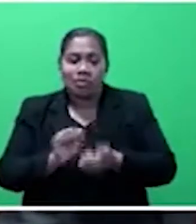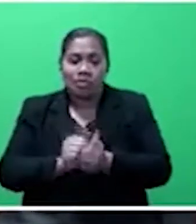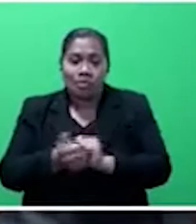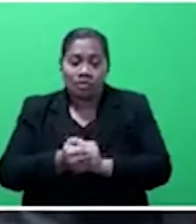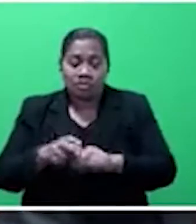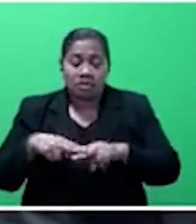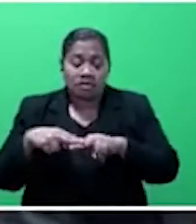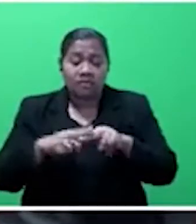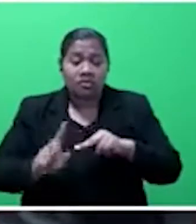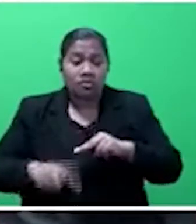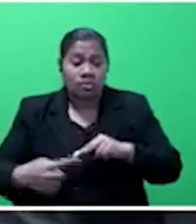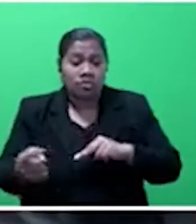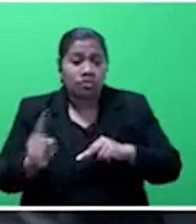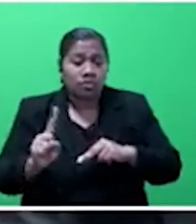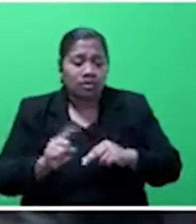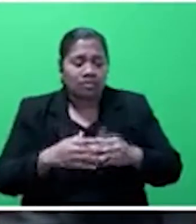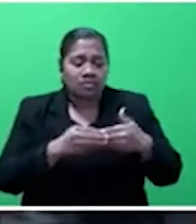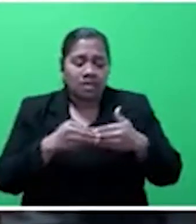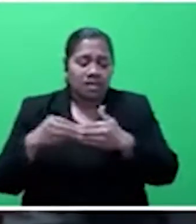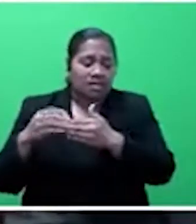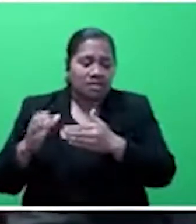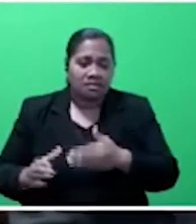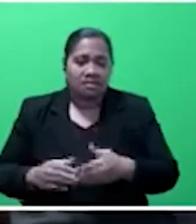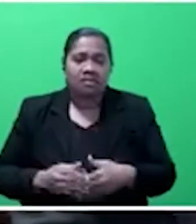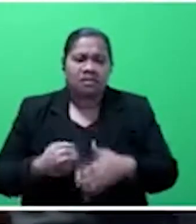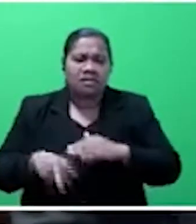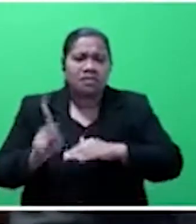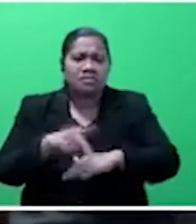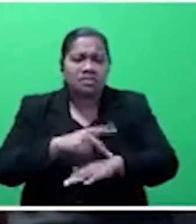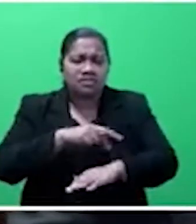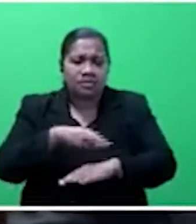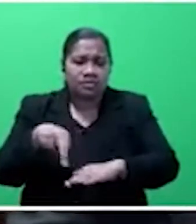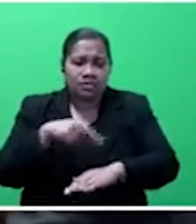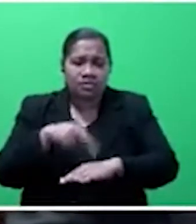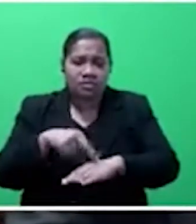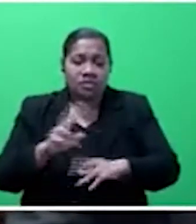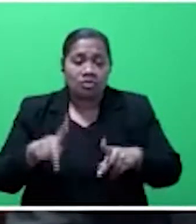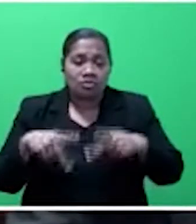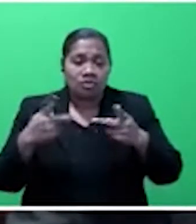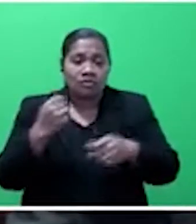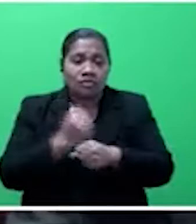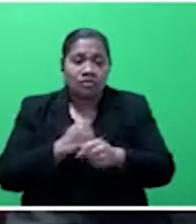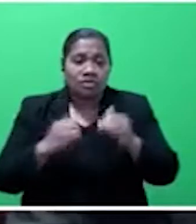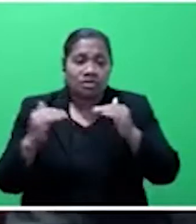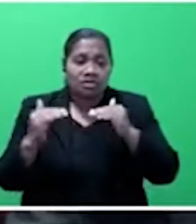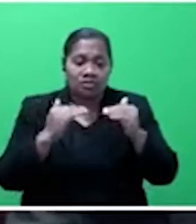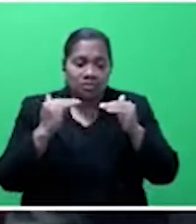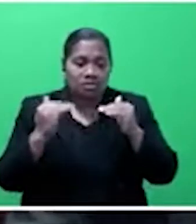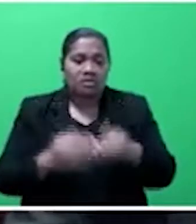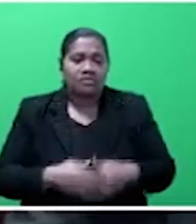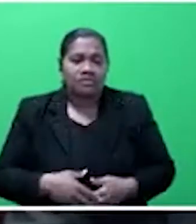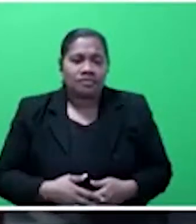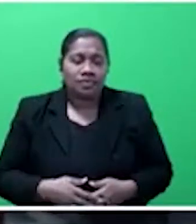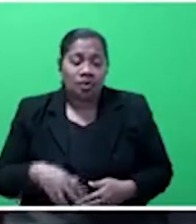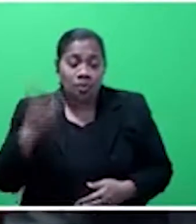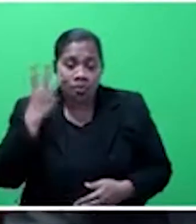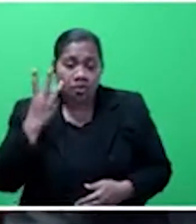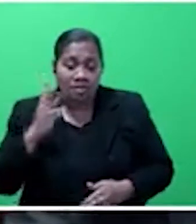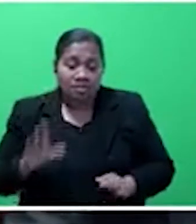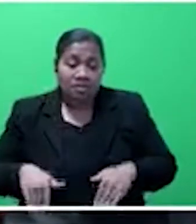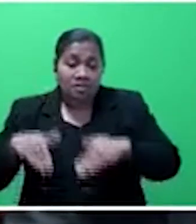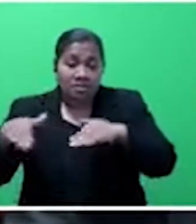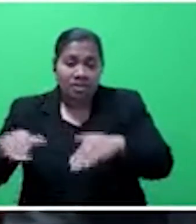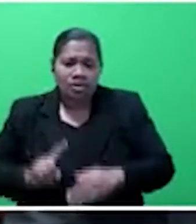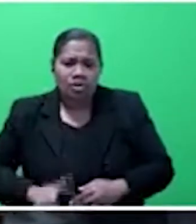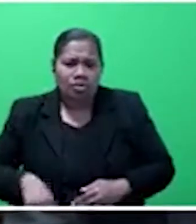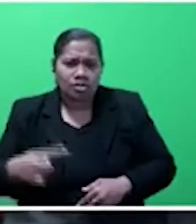the leader in the Pacific region in terms of promotion of gender equality. This has seen women participation continues to increase on a